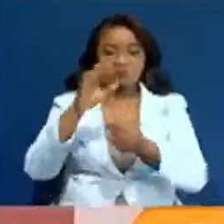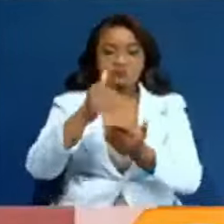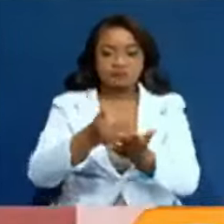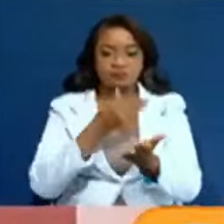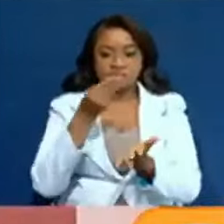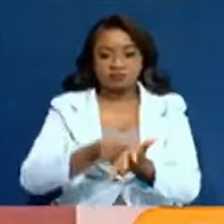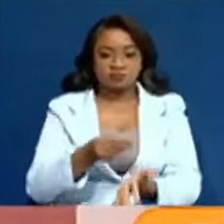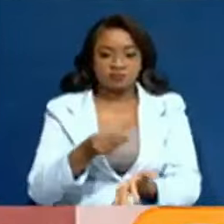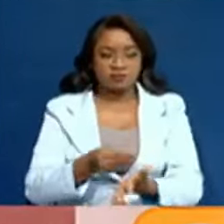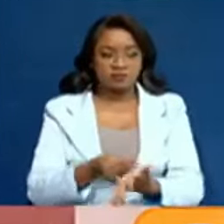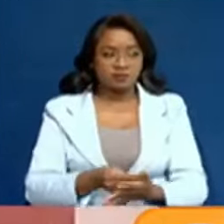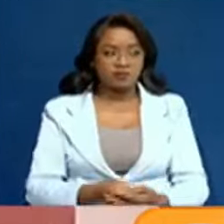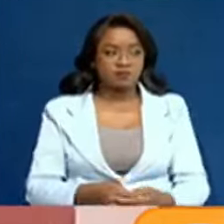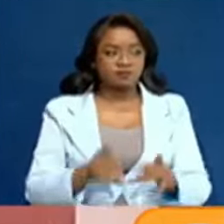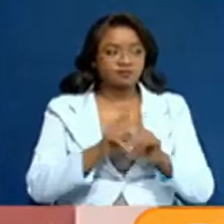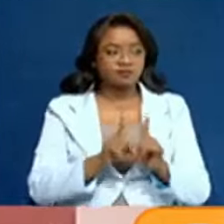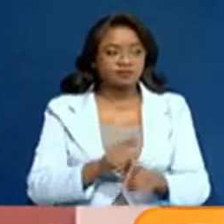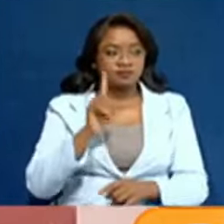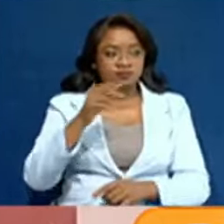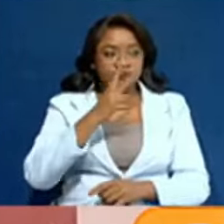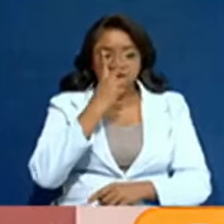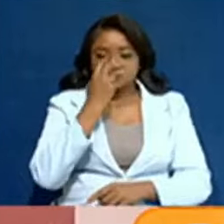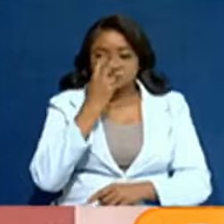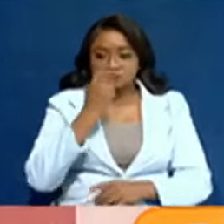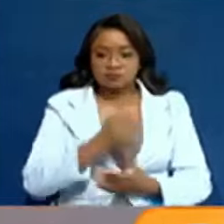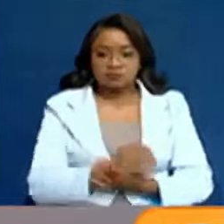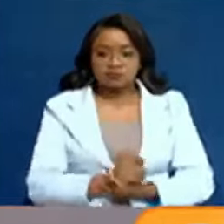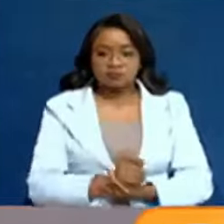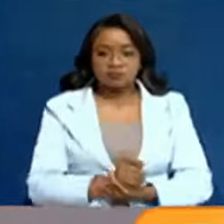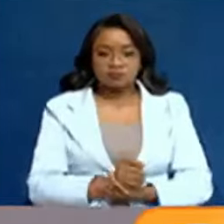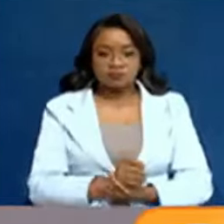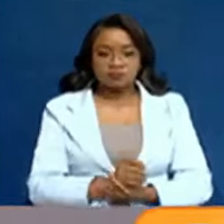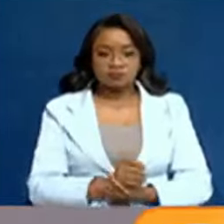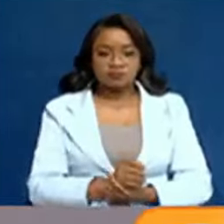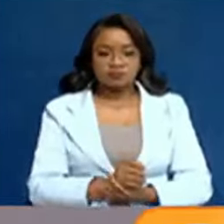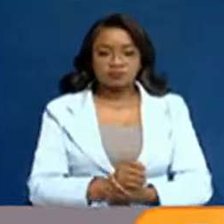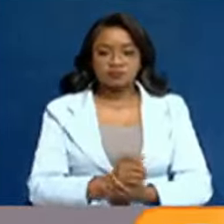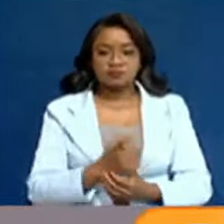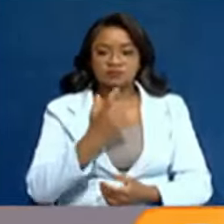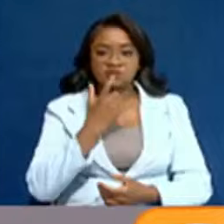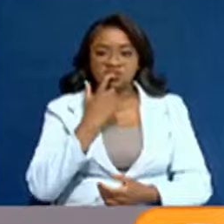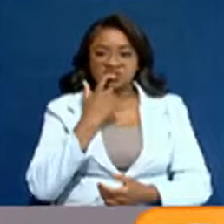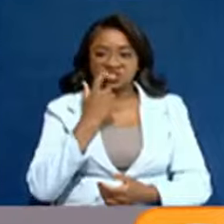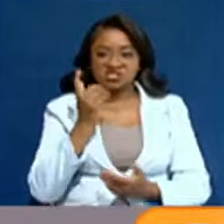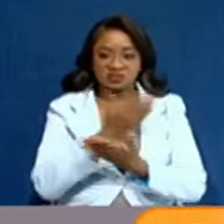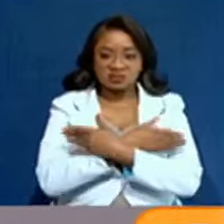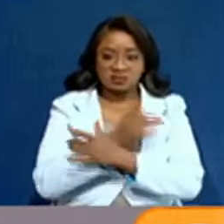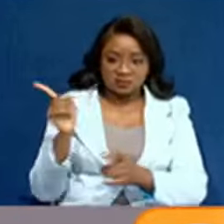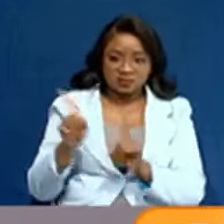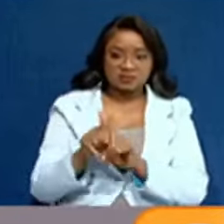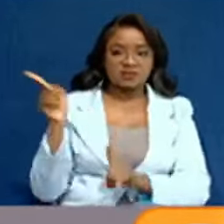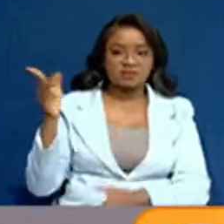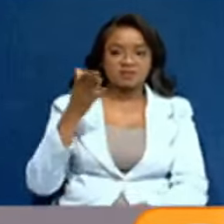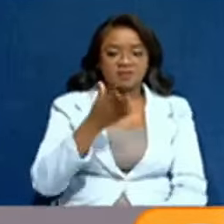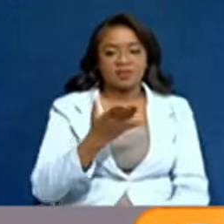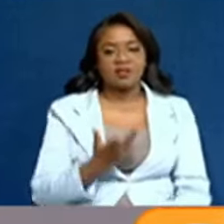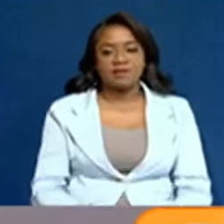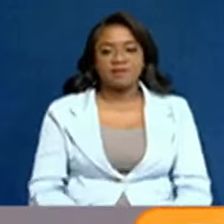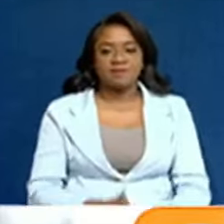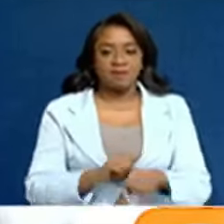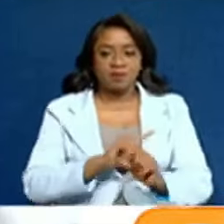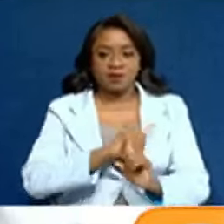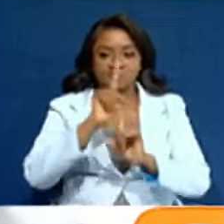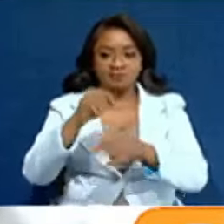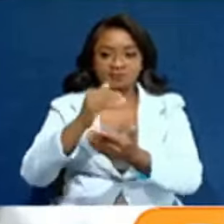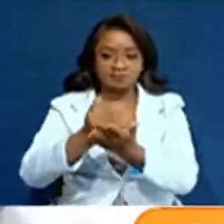cash. One of the suspects in a white t-shirt and white shoes was spotted at the bank when he went to withdraw the